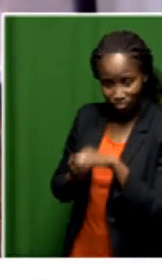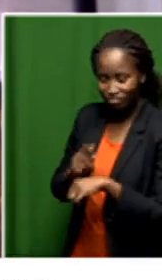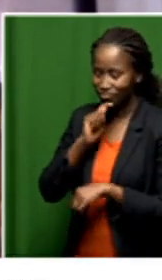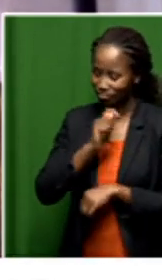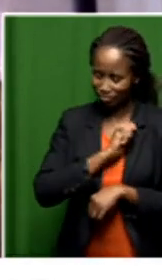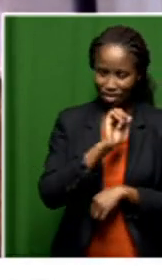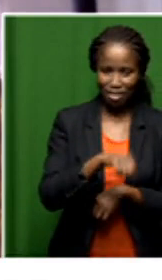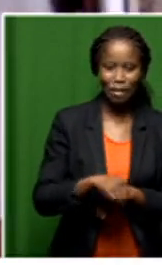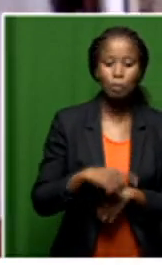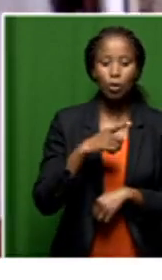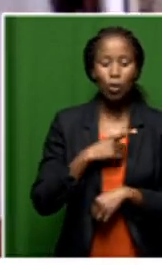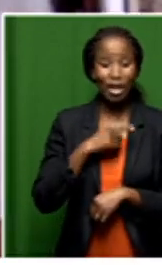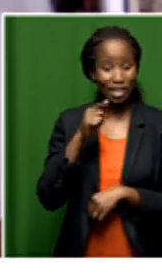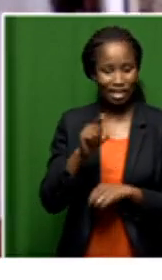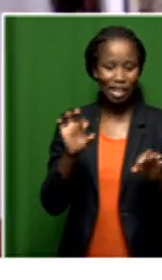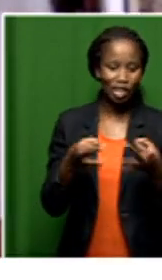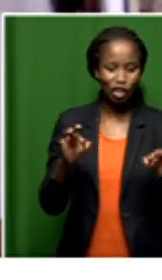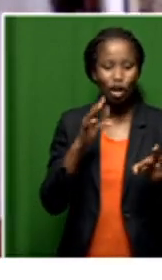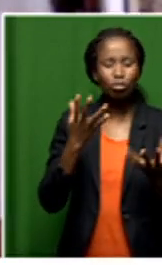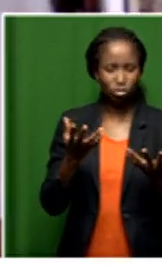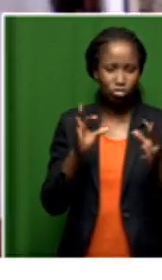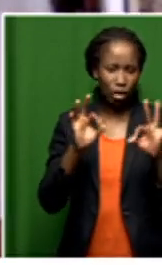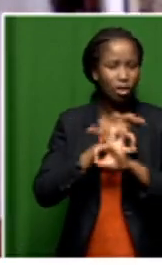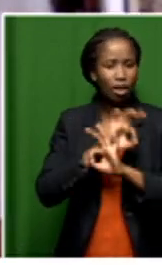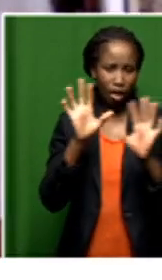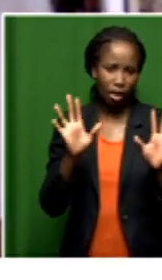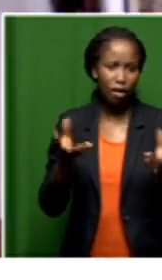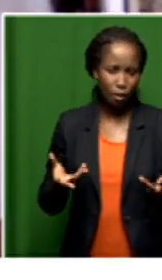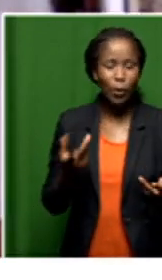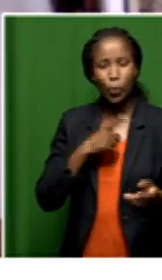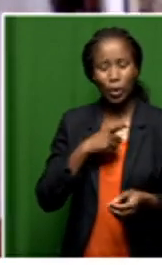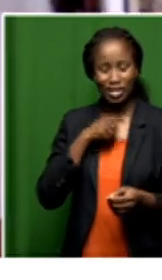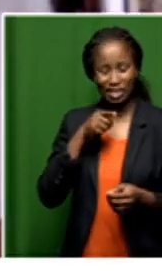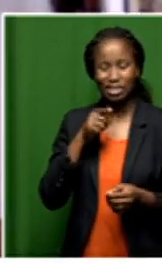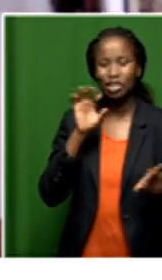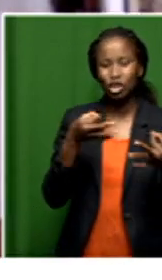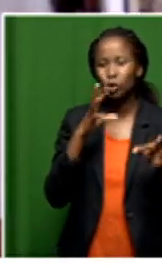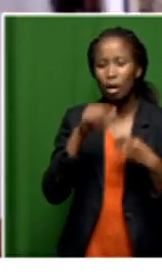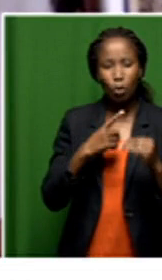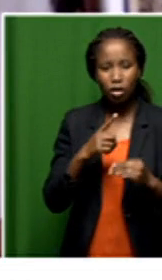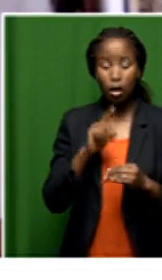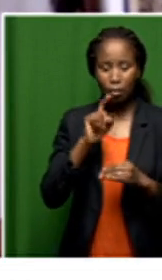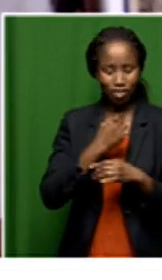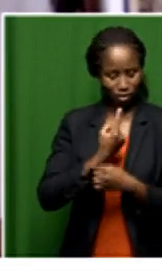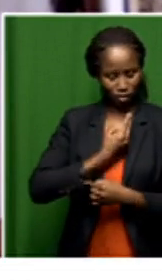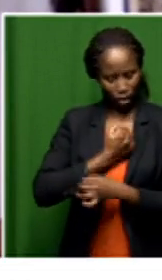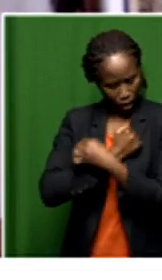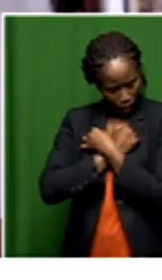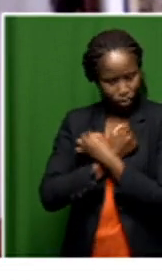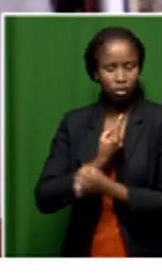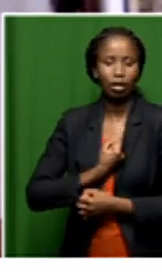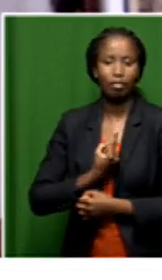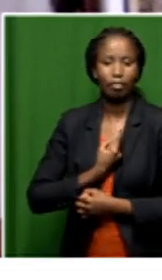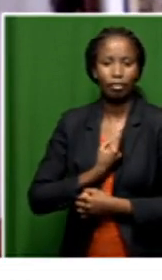think the single speaks for itself, I guess, and it, speaking about loving yourself and having a good time,